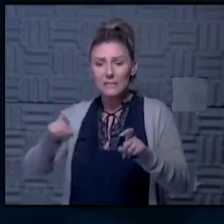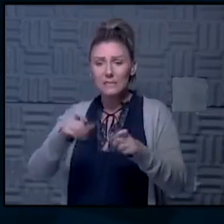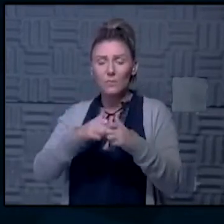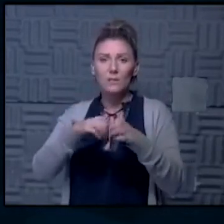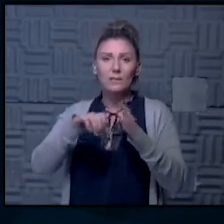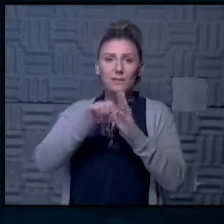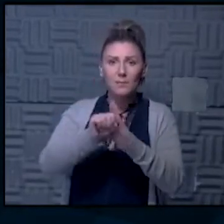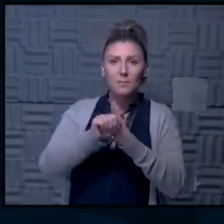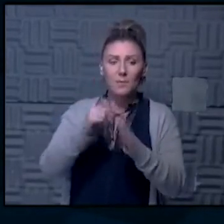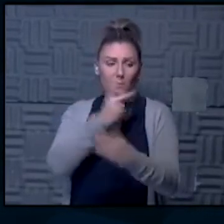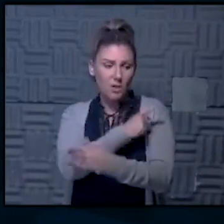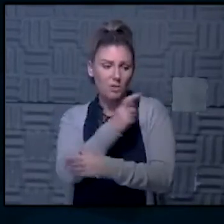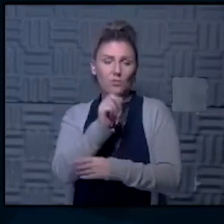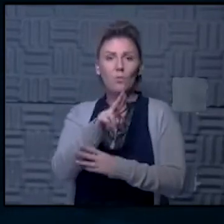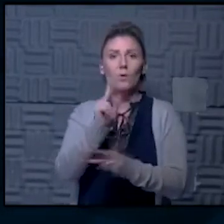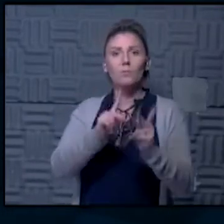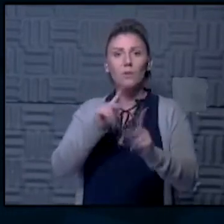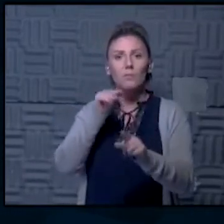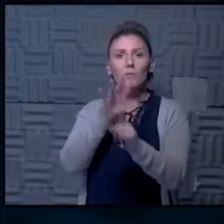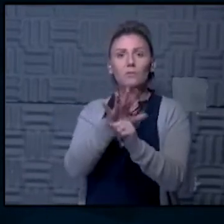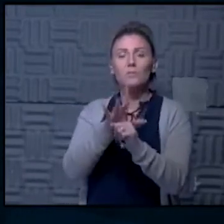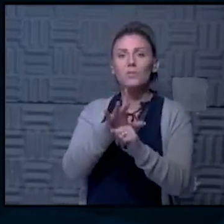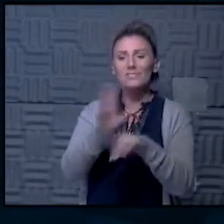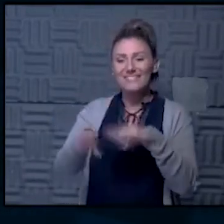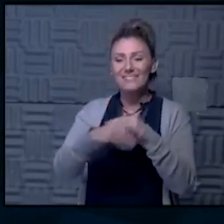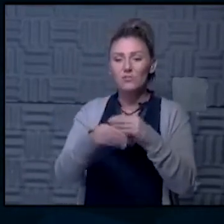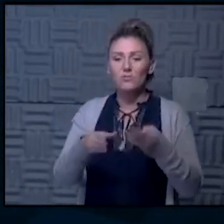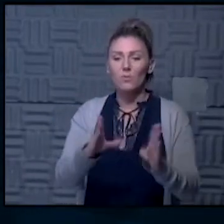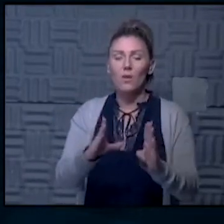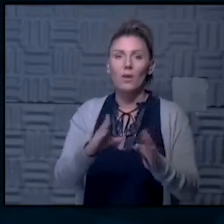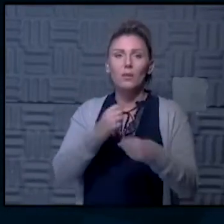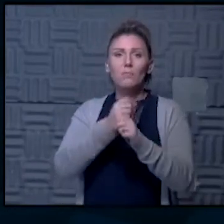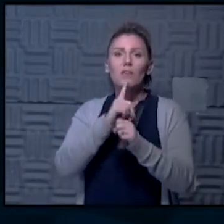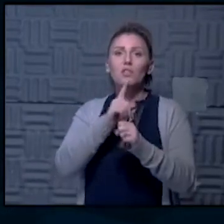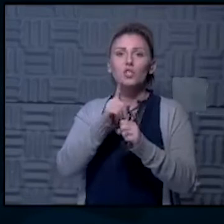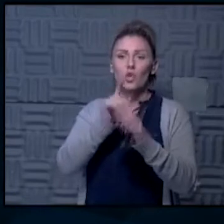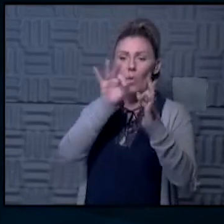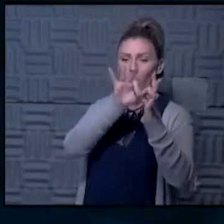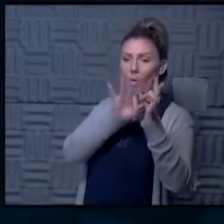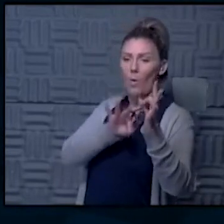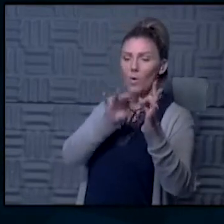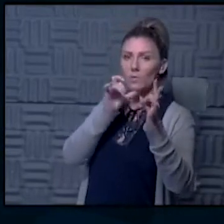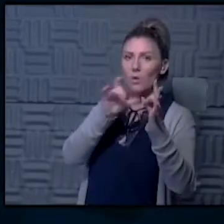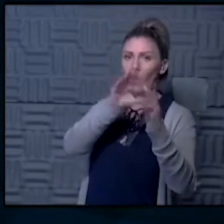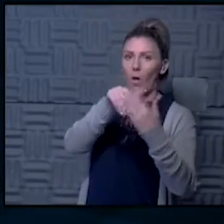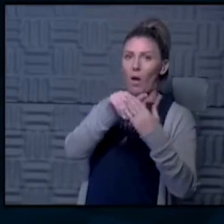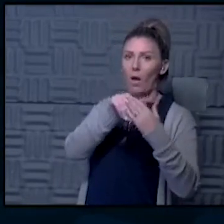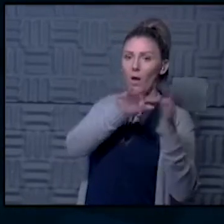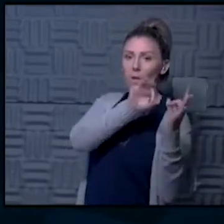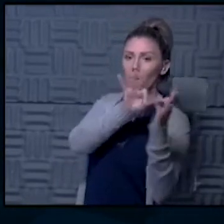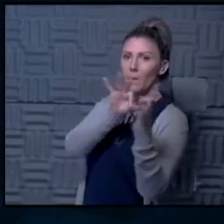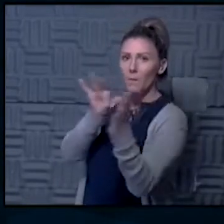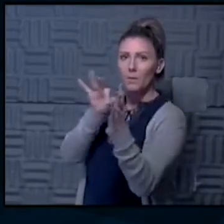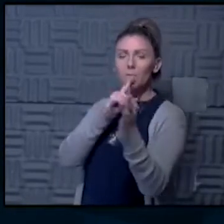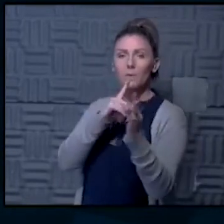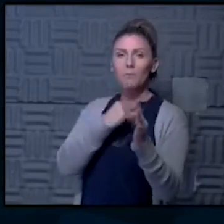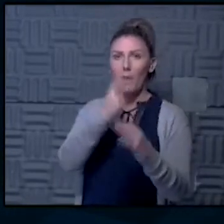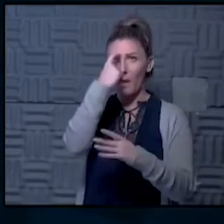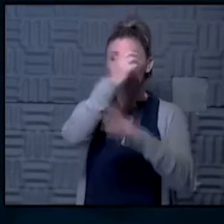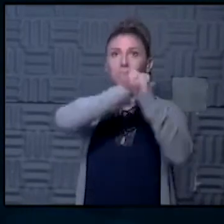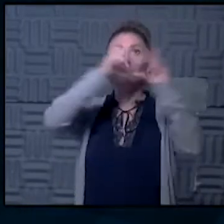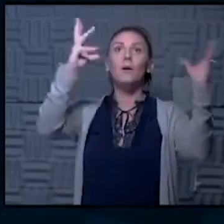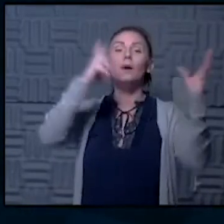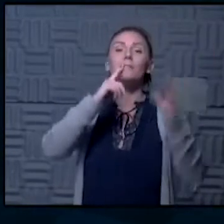patients or those who are exposed as another way to make sure that those holes don't line up. So, this is, in my mind, a